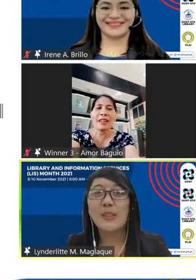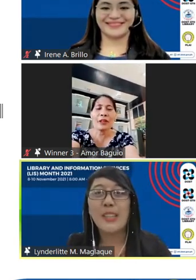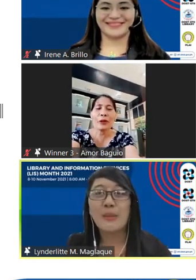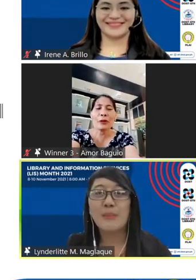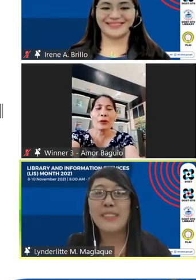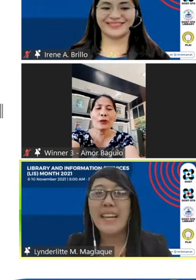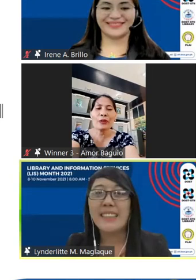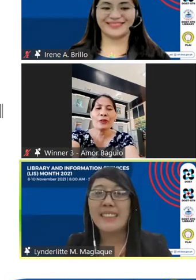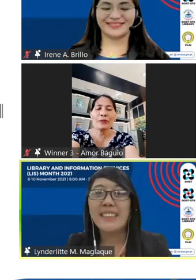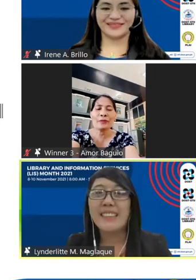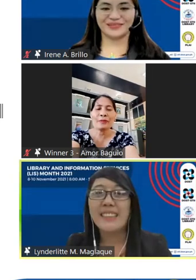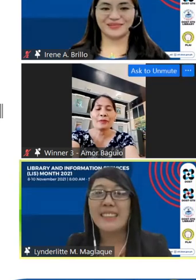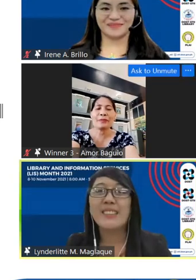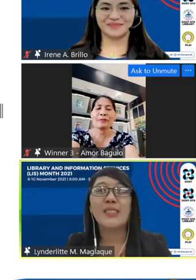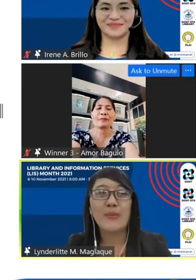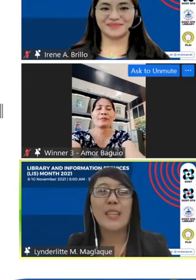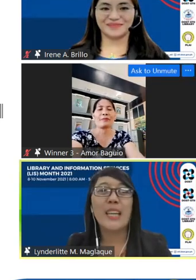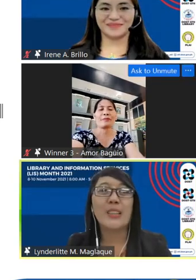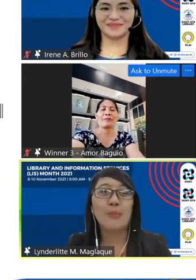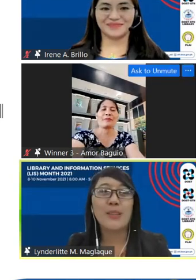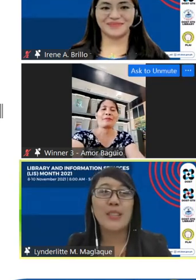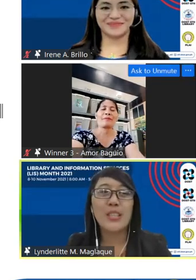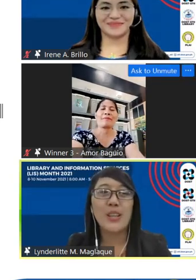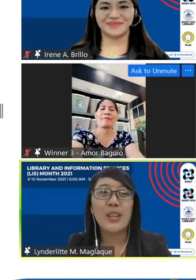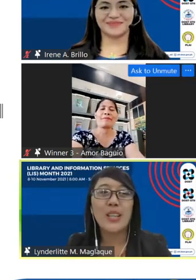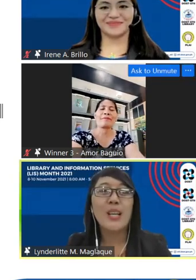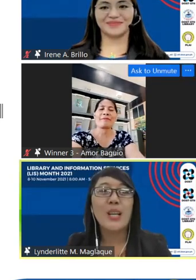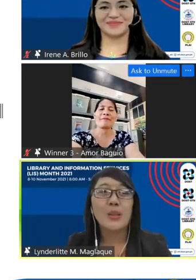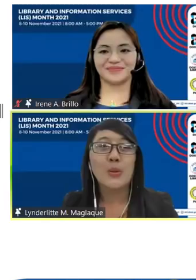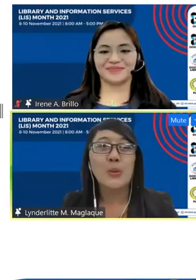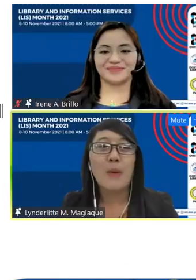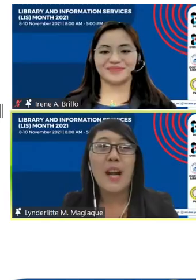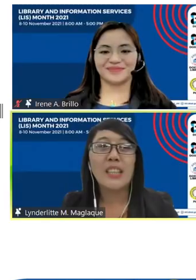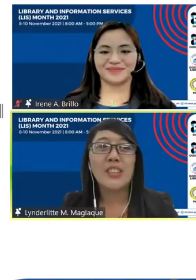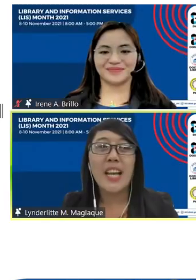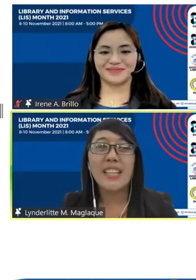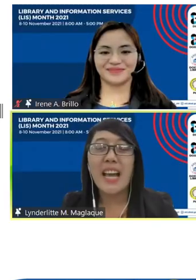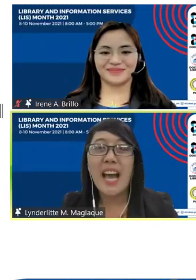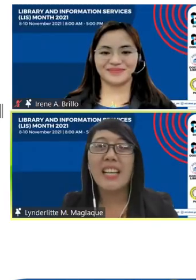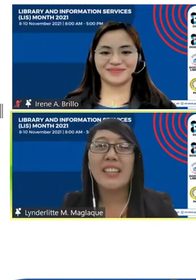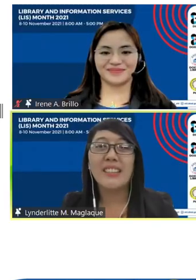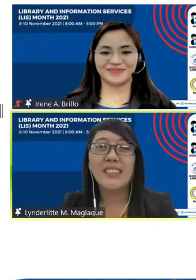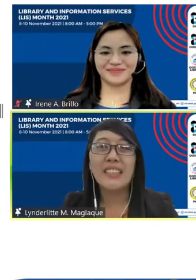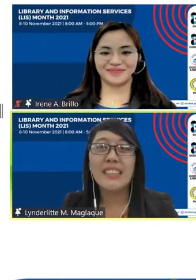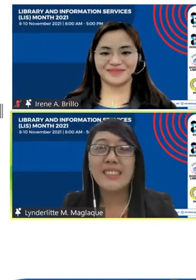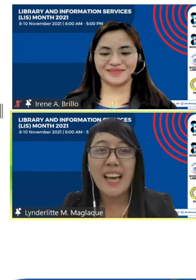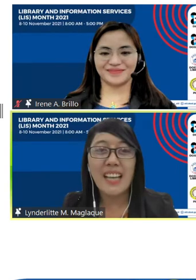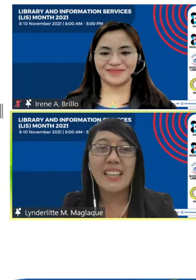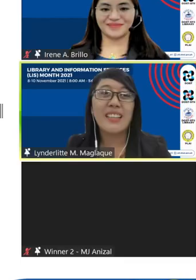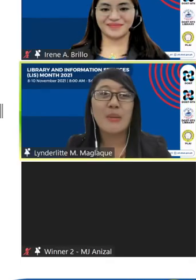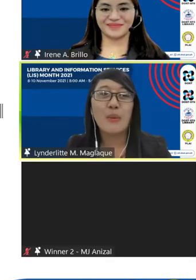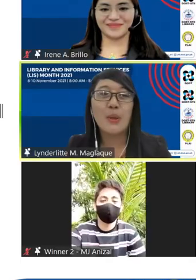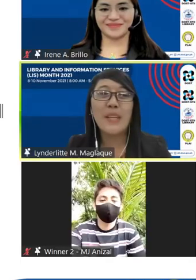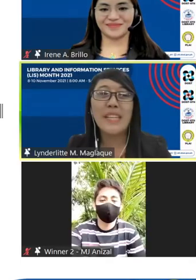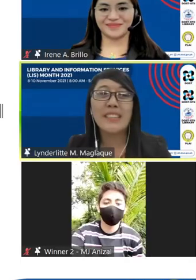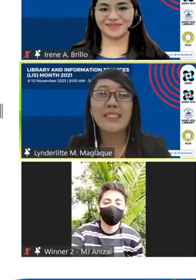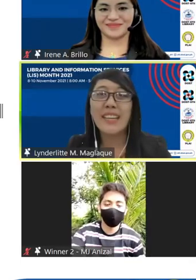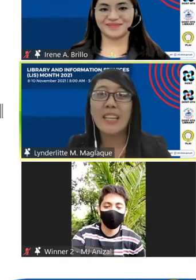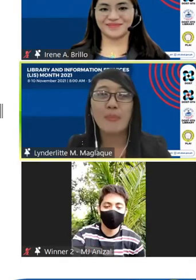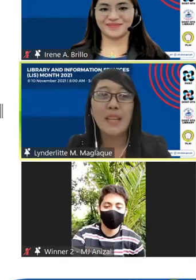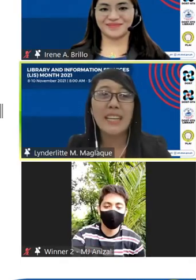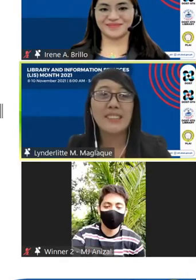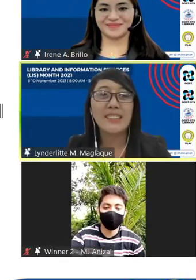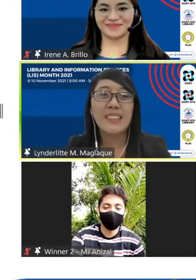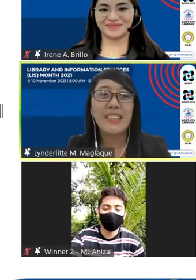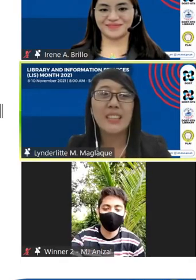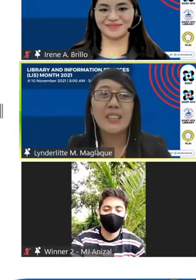We would also like to present the Certificate of Recognition to Mark Jan Allen C. Nizal for winning the